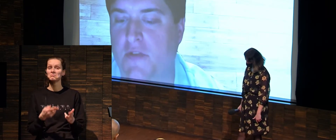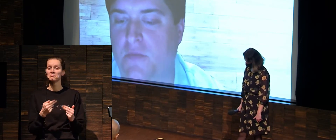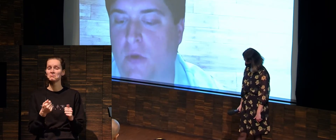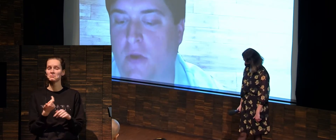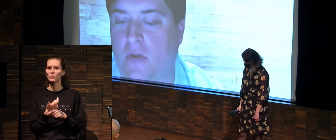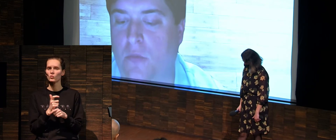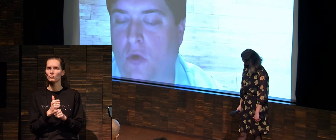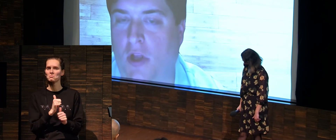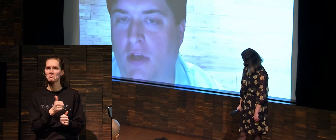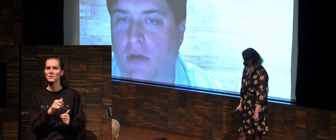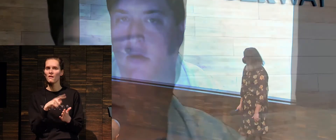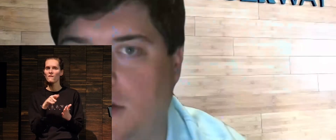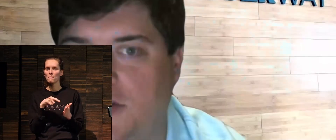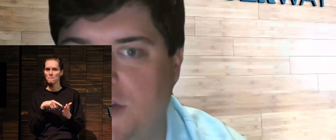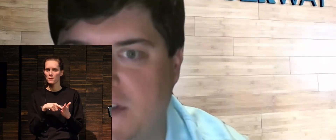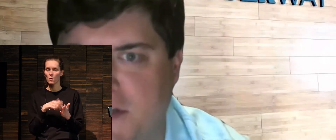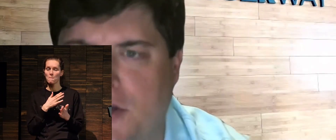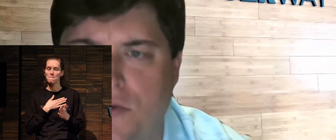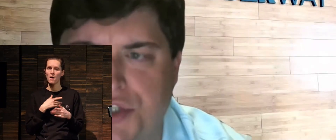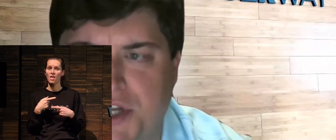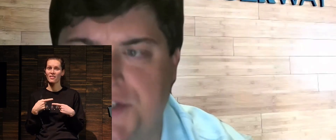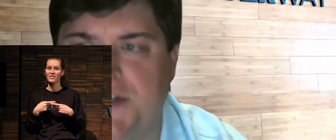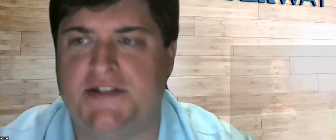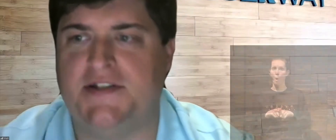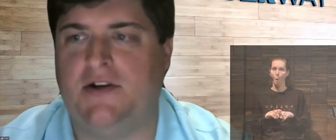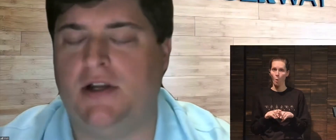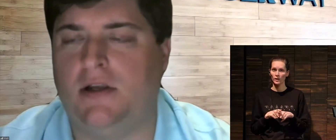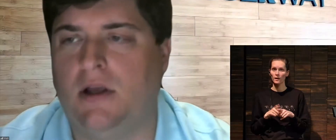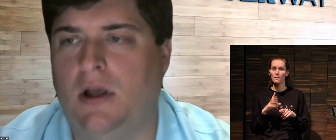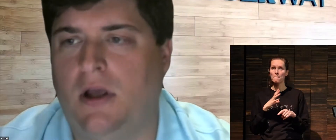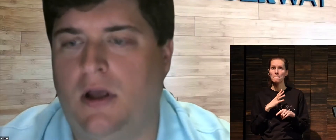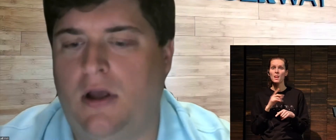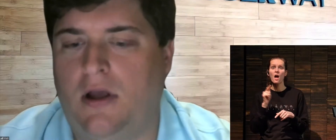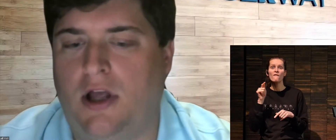was more on, is a code change necessary?